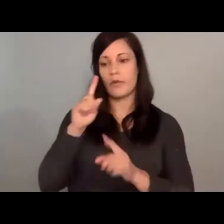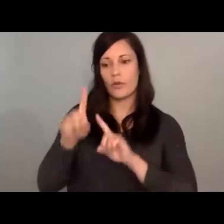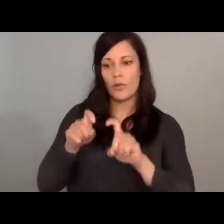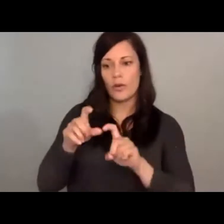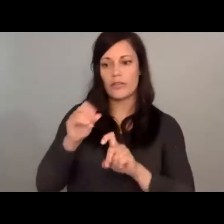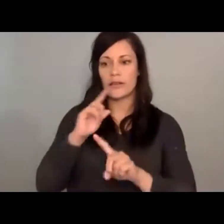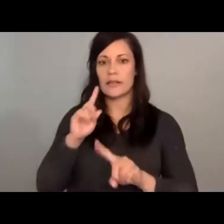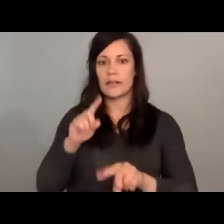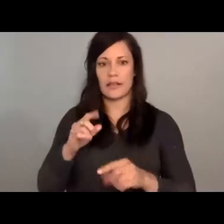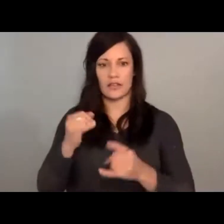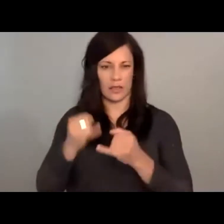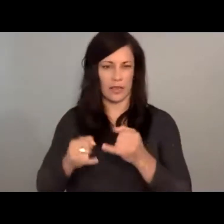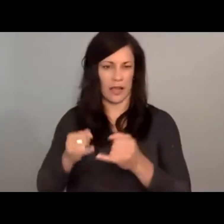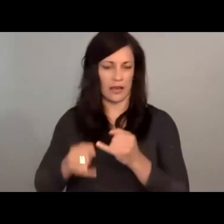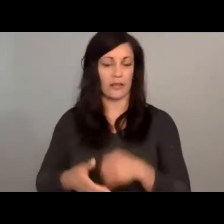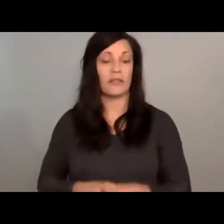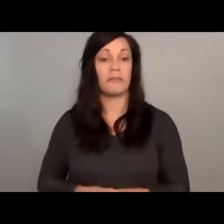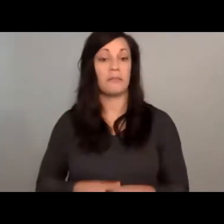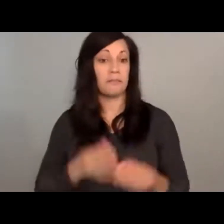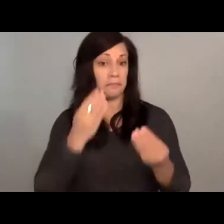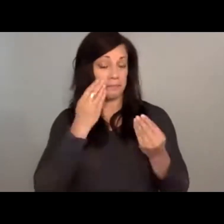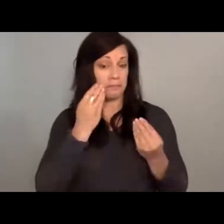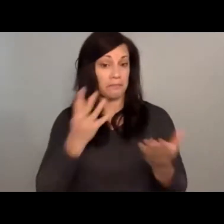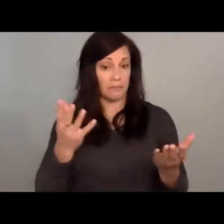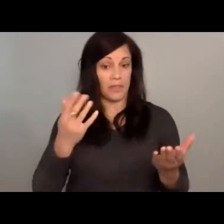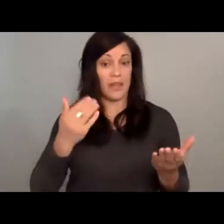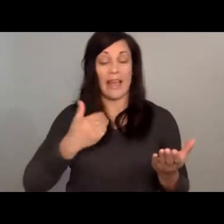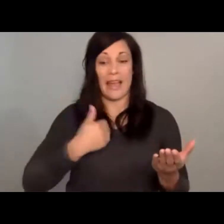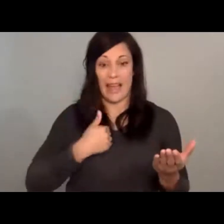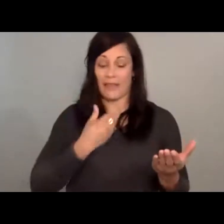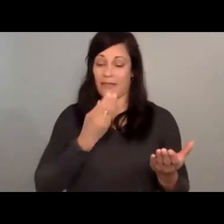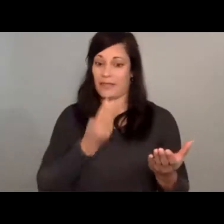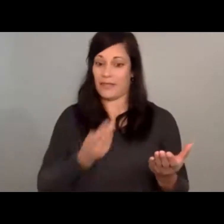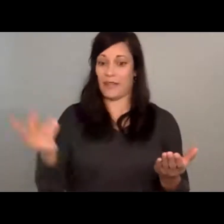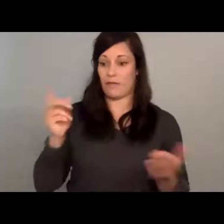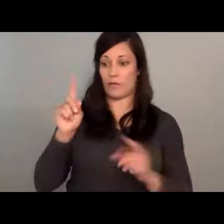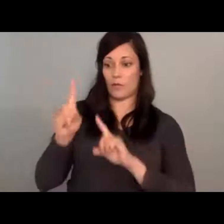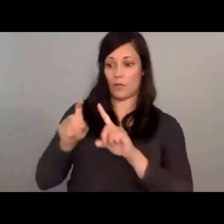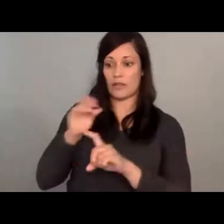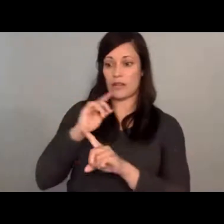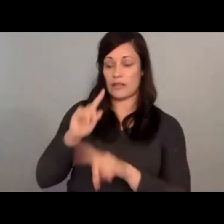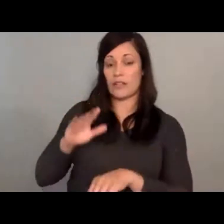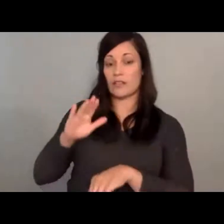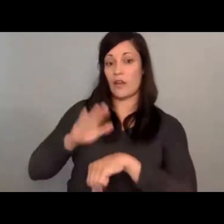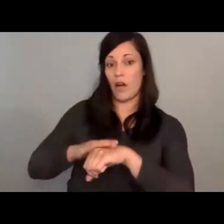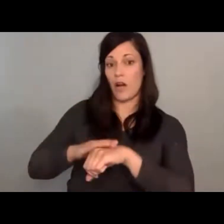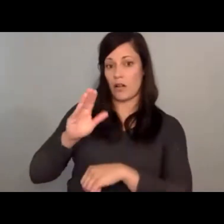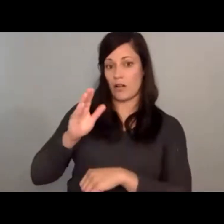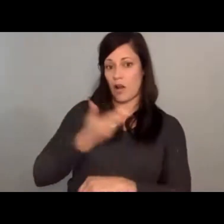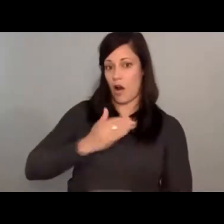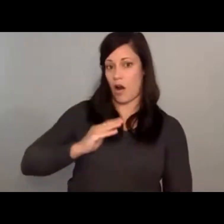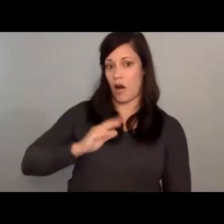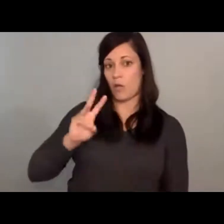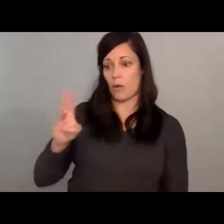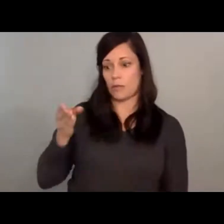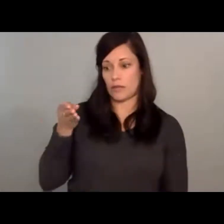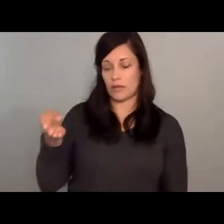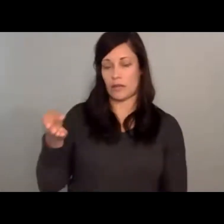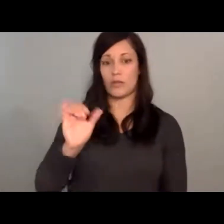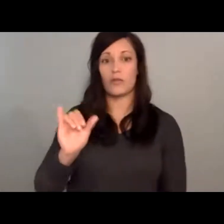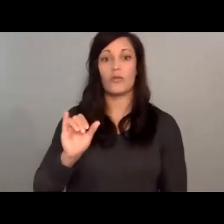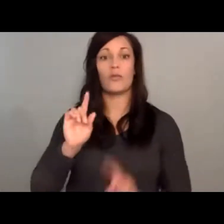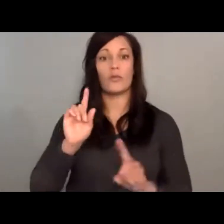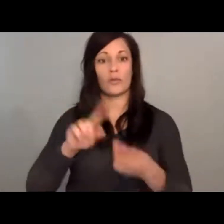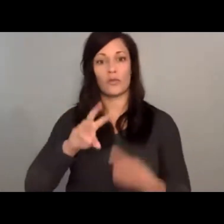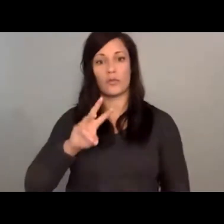end. Please know we also have made a number of questions and answers already available on the program's website, which is